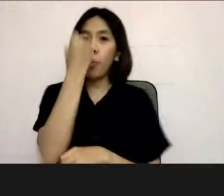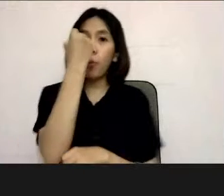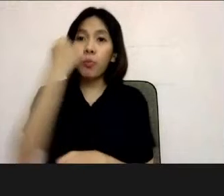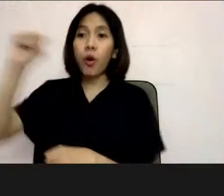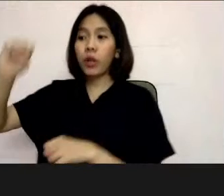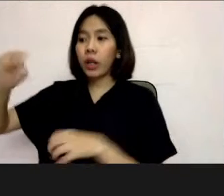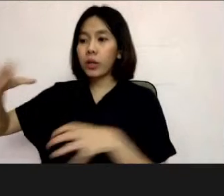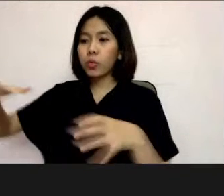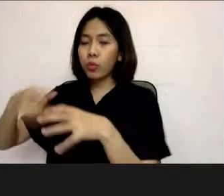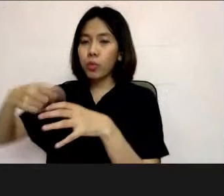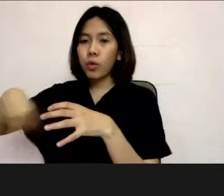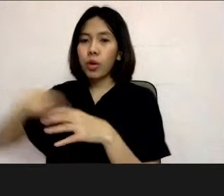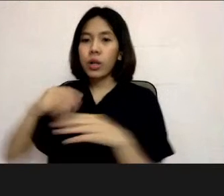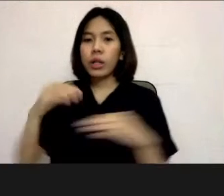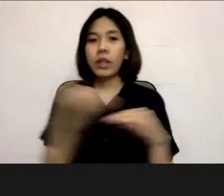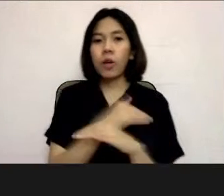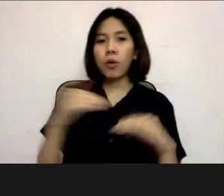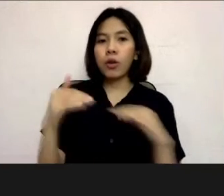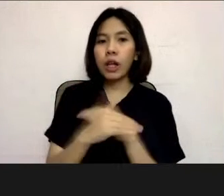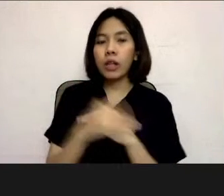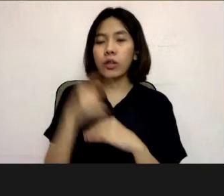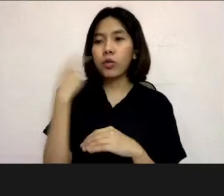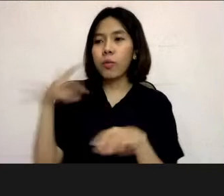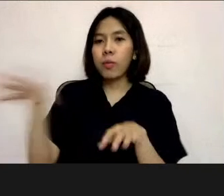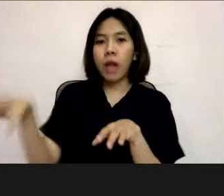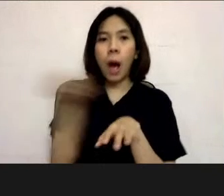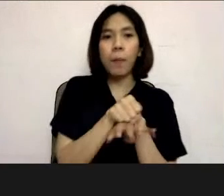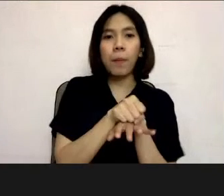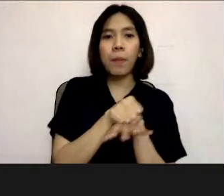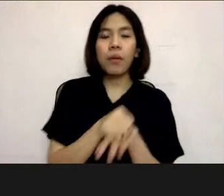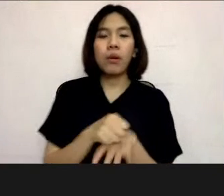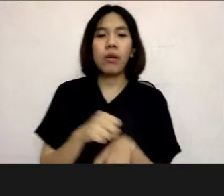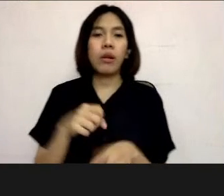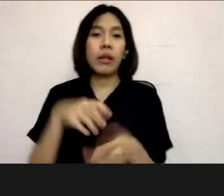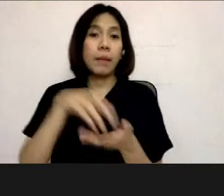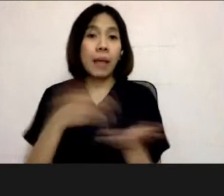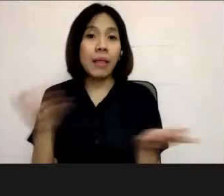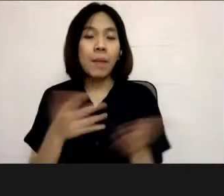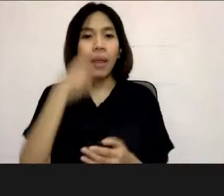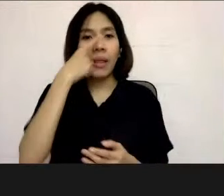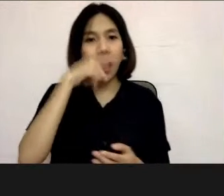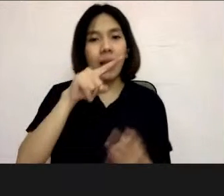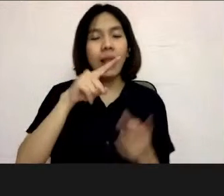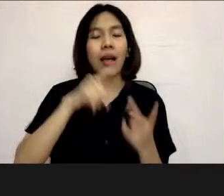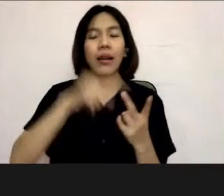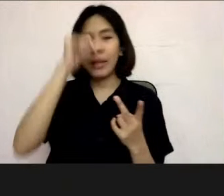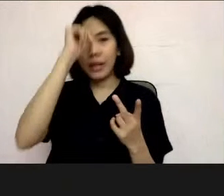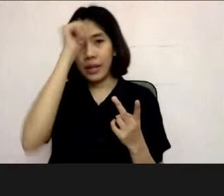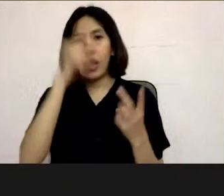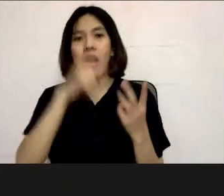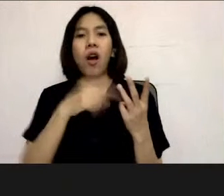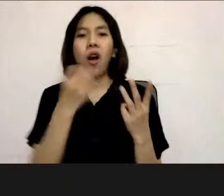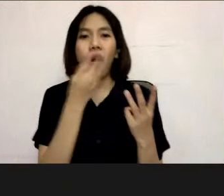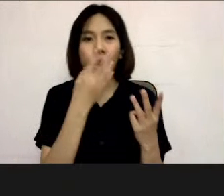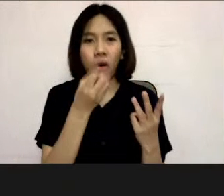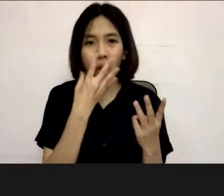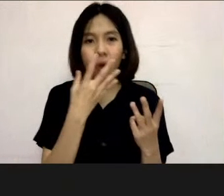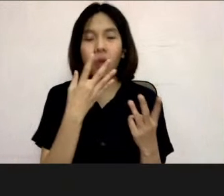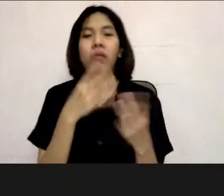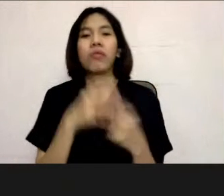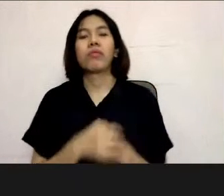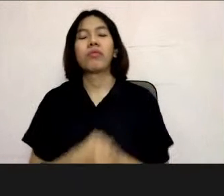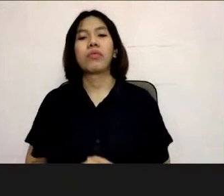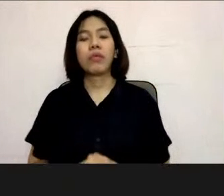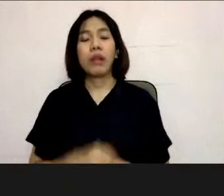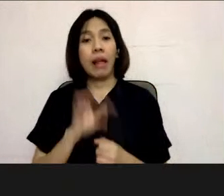Lanka, Indonesia, digital attack against protest organizers, and then harassment of protesters after a few days after